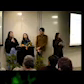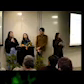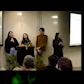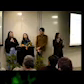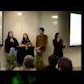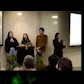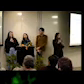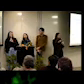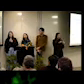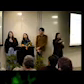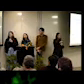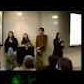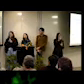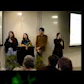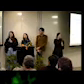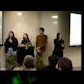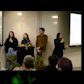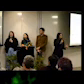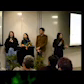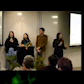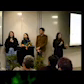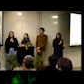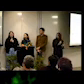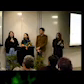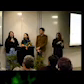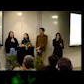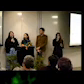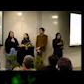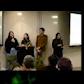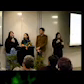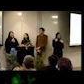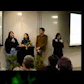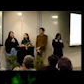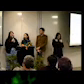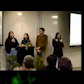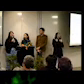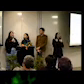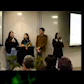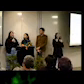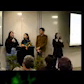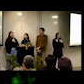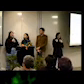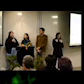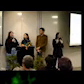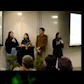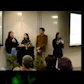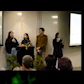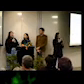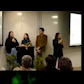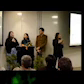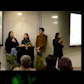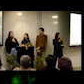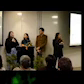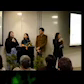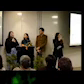markers of whether a child will be diagnosed with autism is actually whether they'll be able to pick up their neck at the appropriate developmental milestone